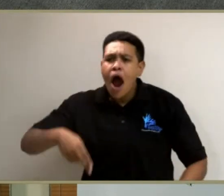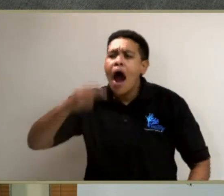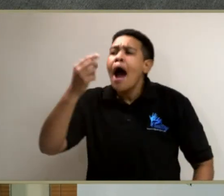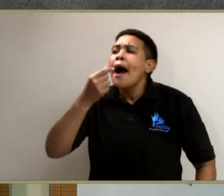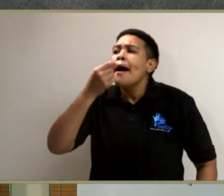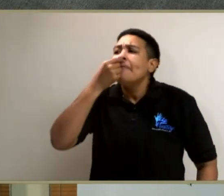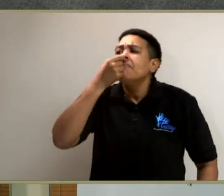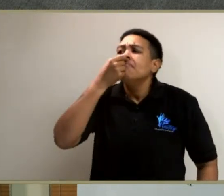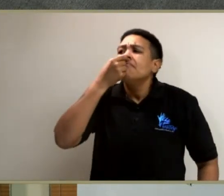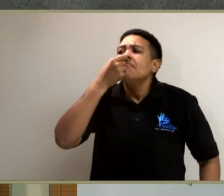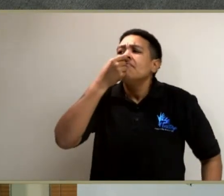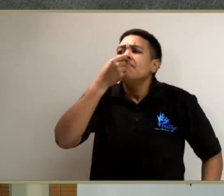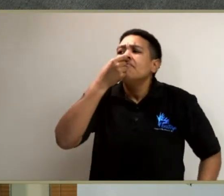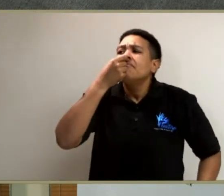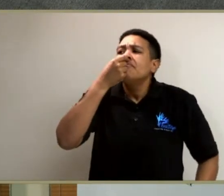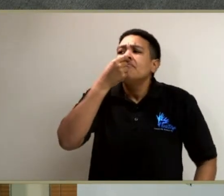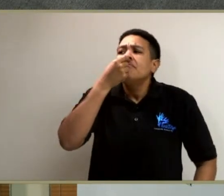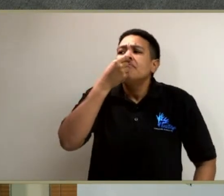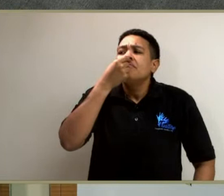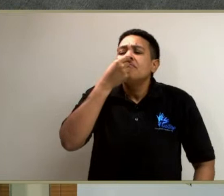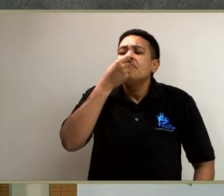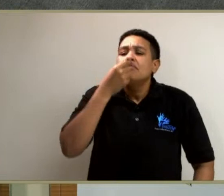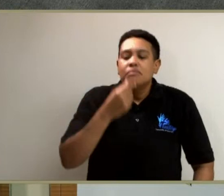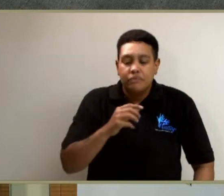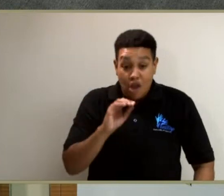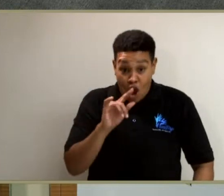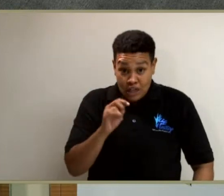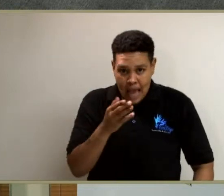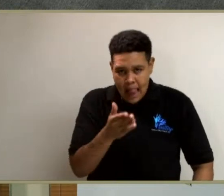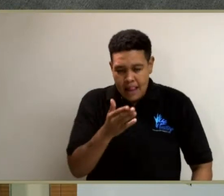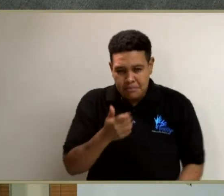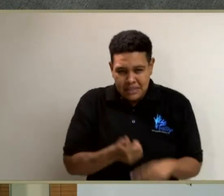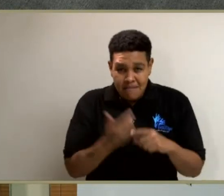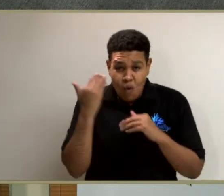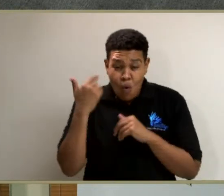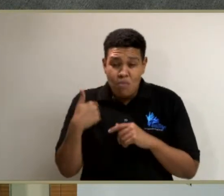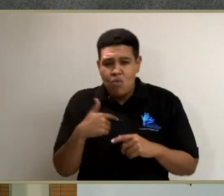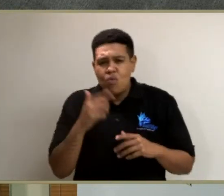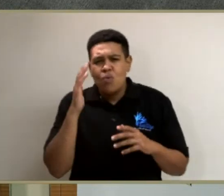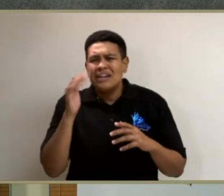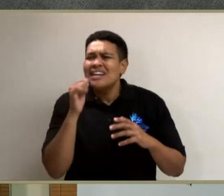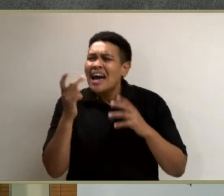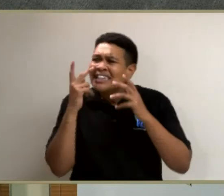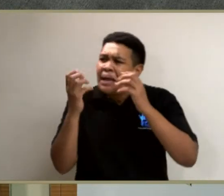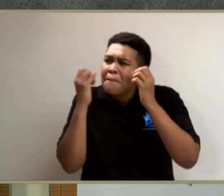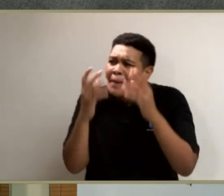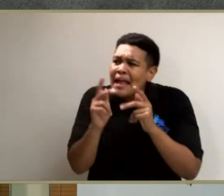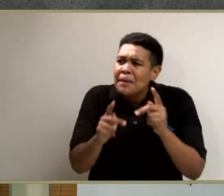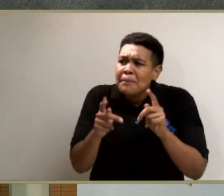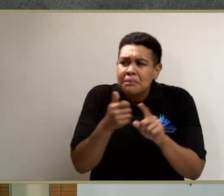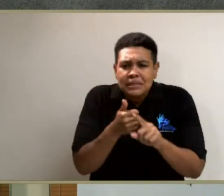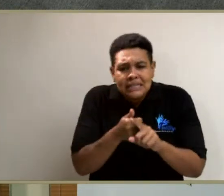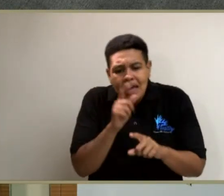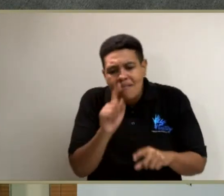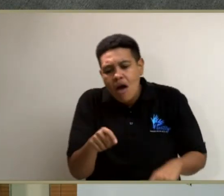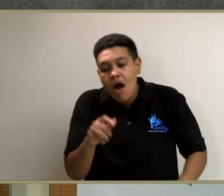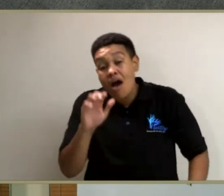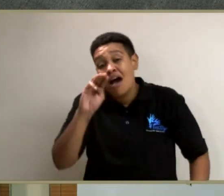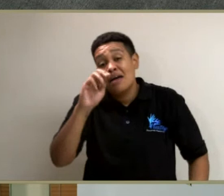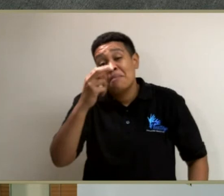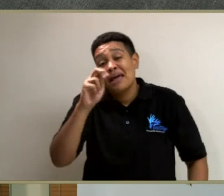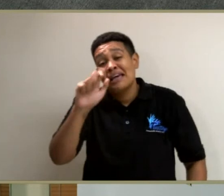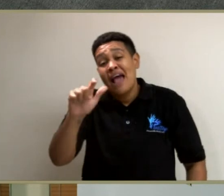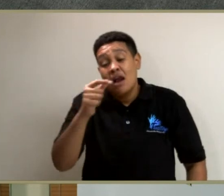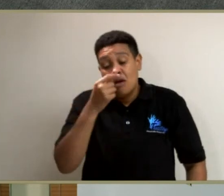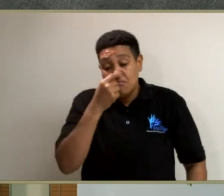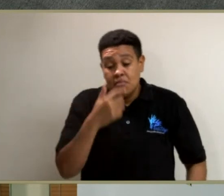nasal oxygen is coming in. And hopefully we will not see a lot of persons going on mechanical ventilation.